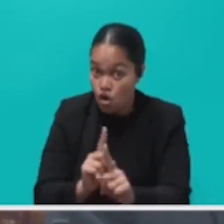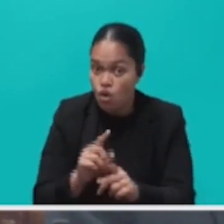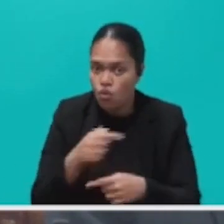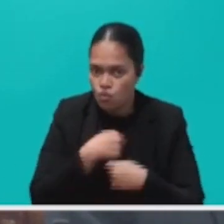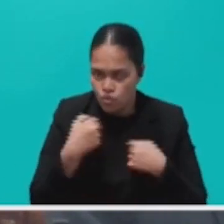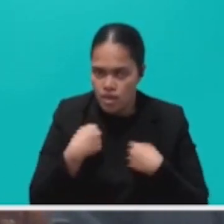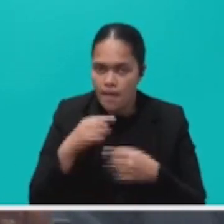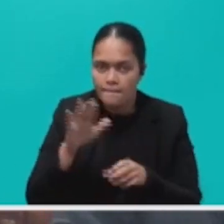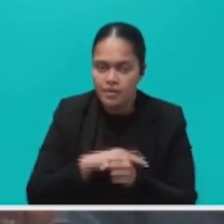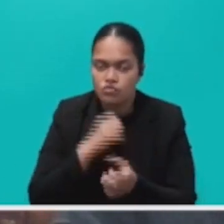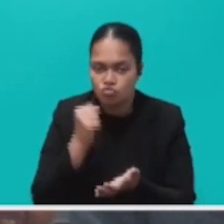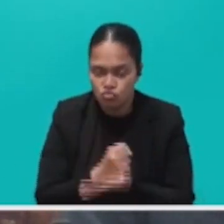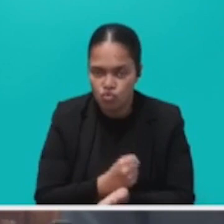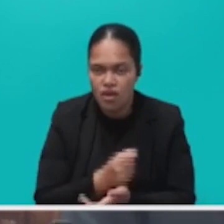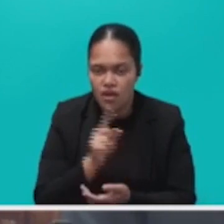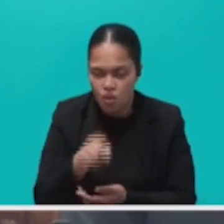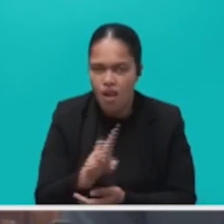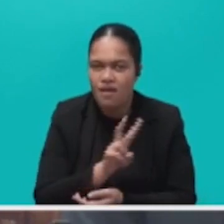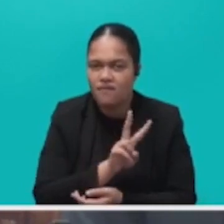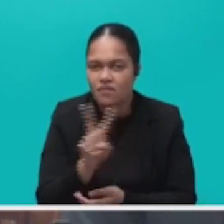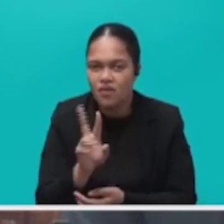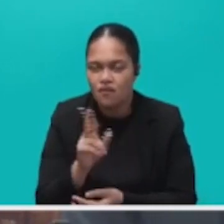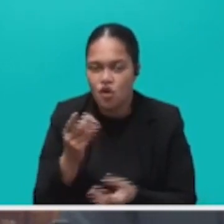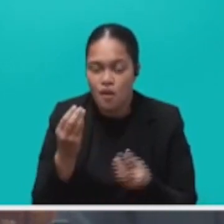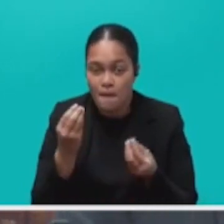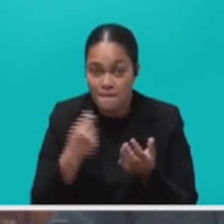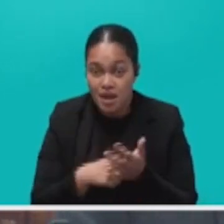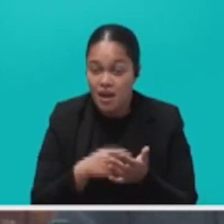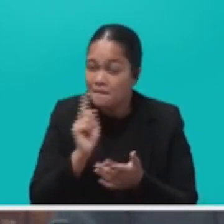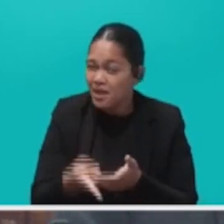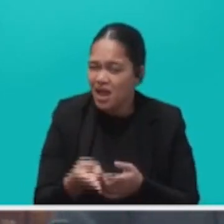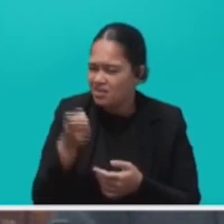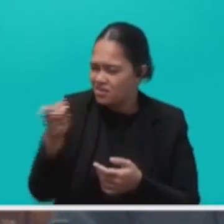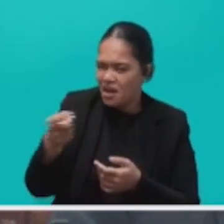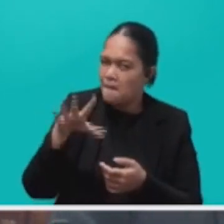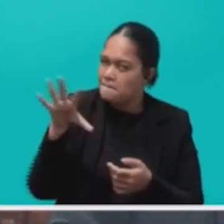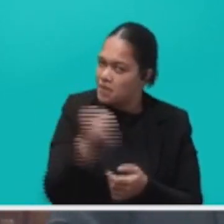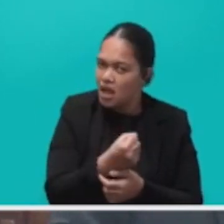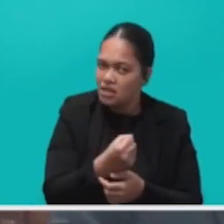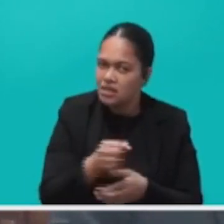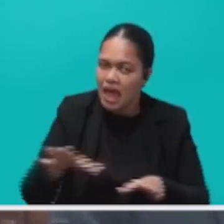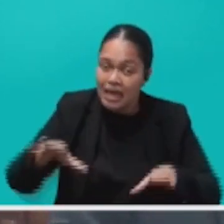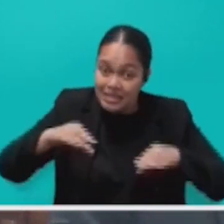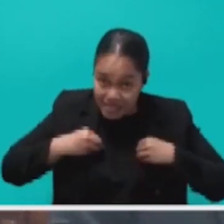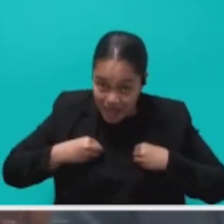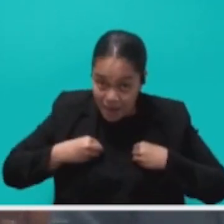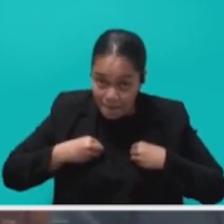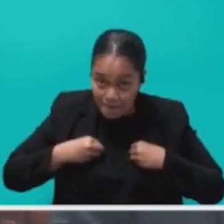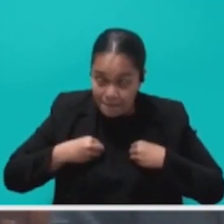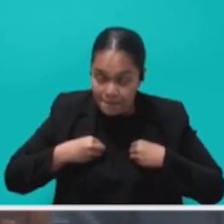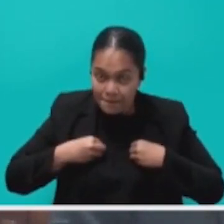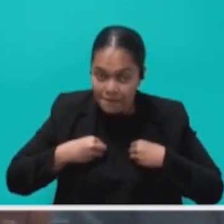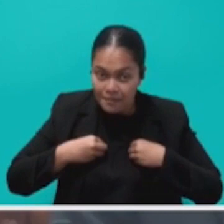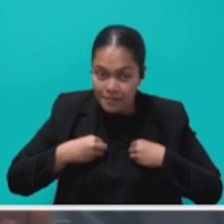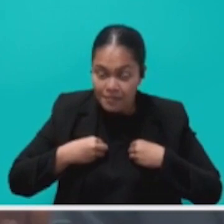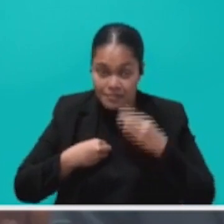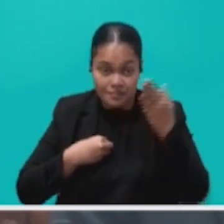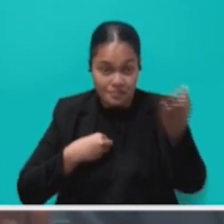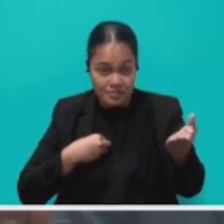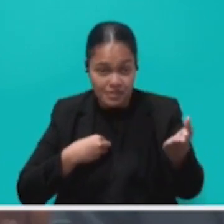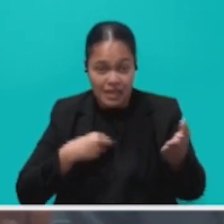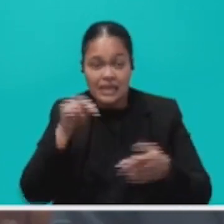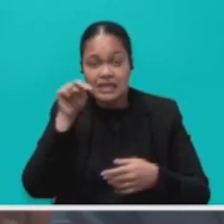ensure there's value for money. But the point that they need to admit, they need to accept, Mr. Speaker, is